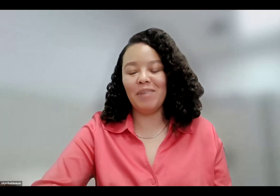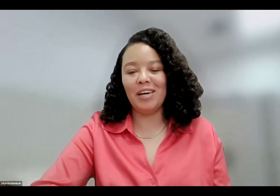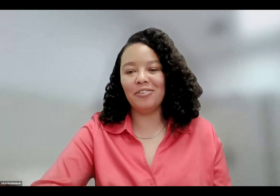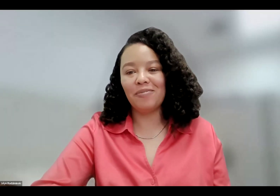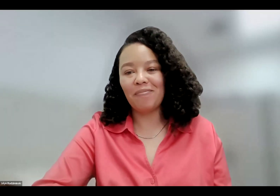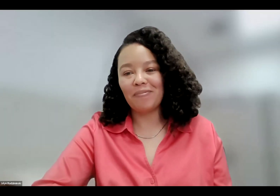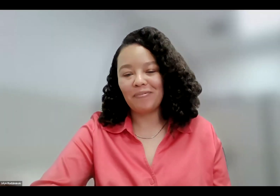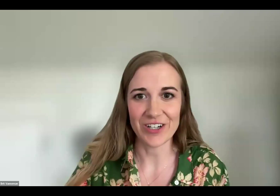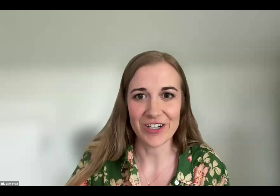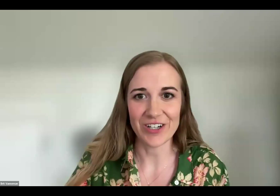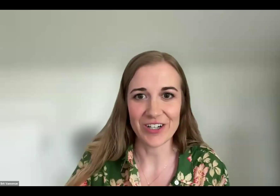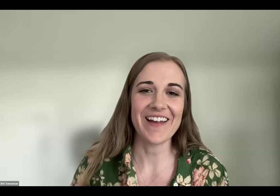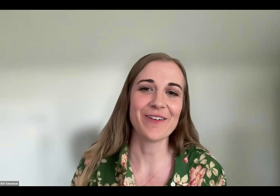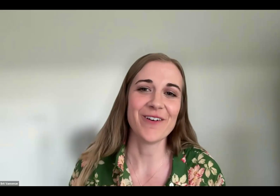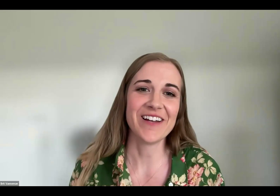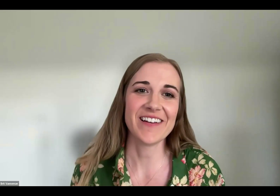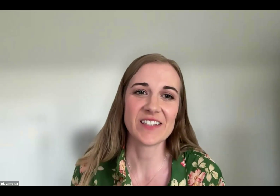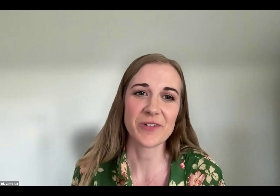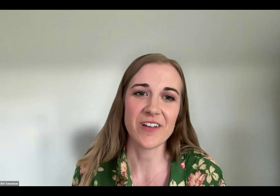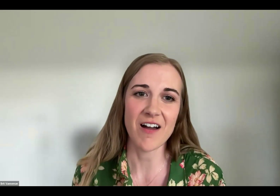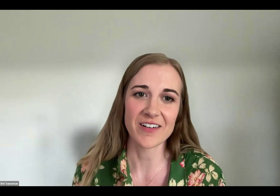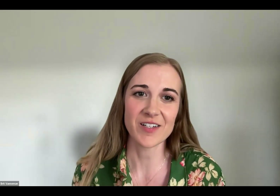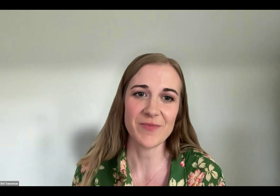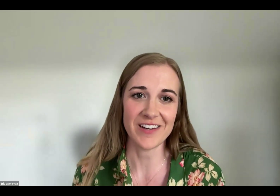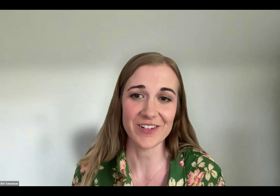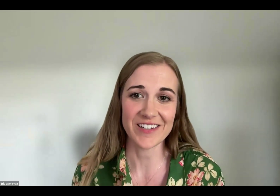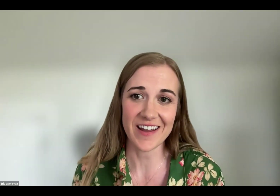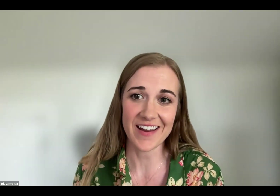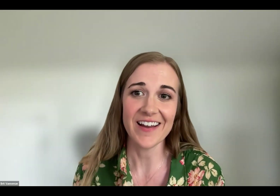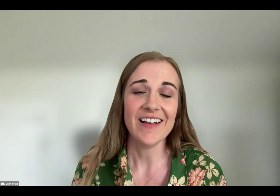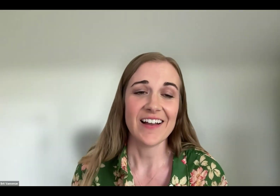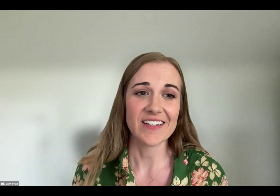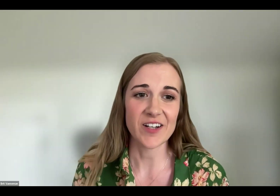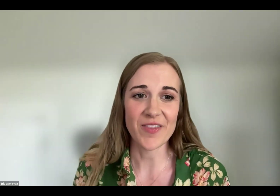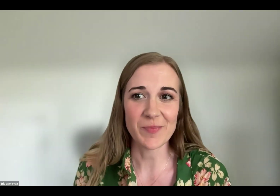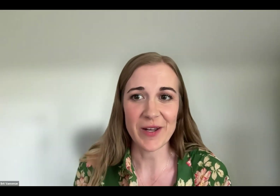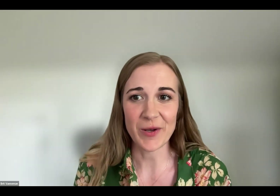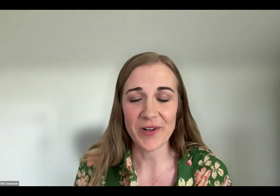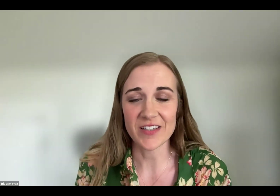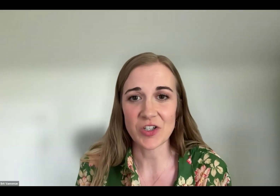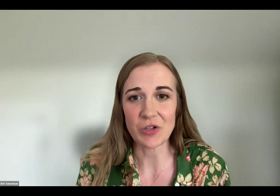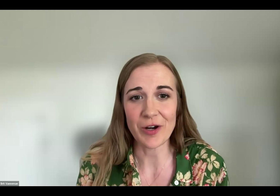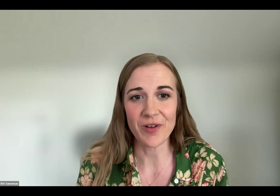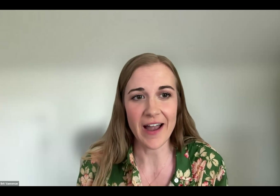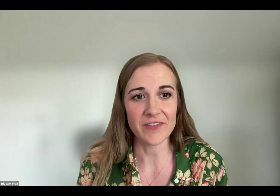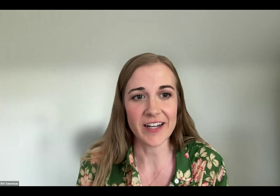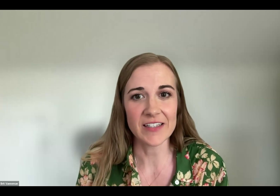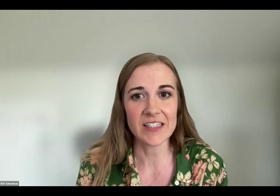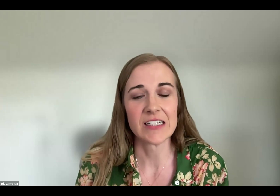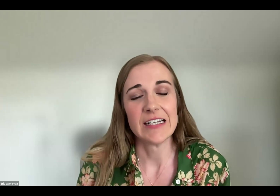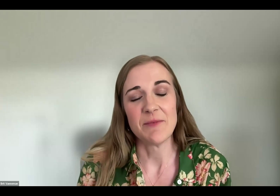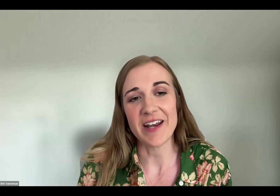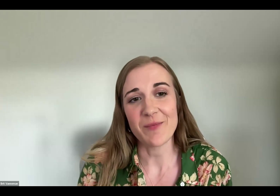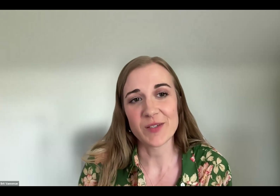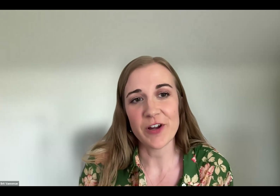on the panel. Sure. Hi, everyone. It's a real honor to be here today and to sit on this panel with such incredible